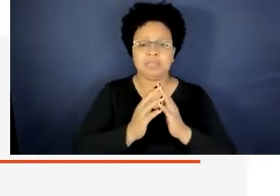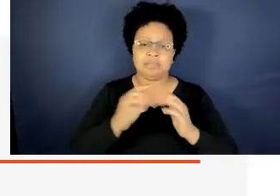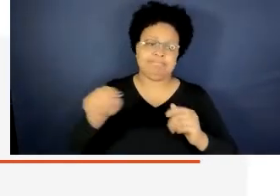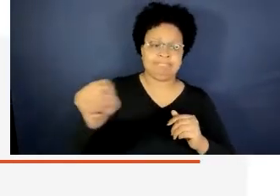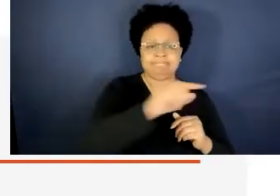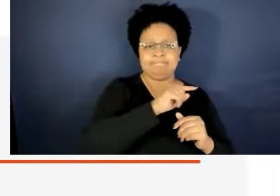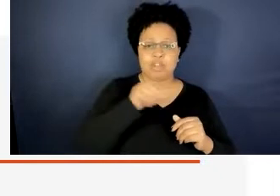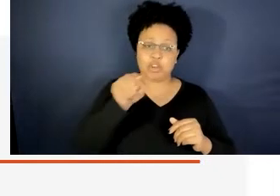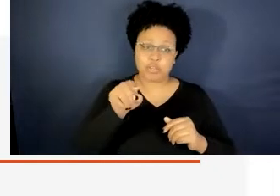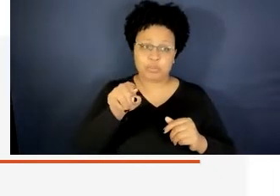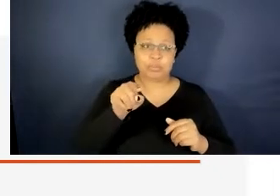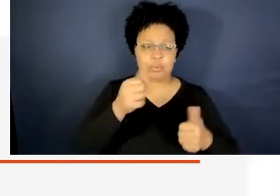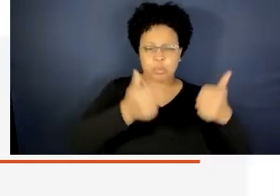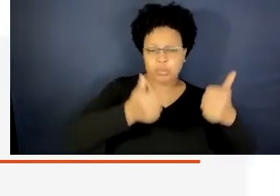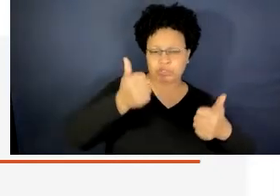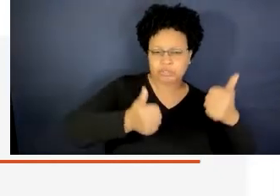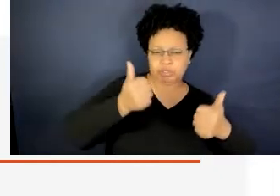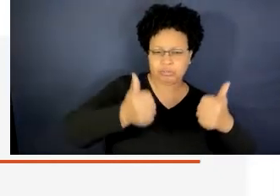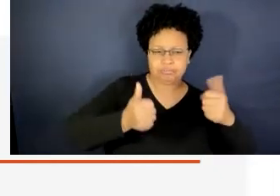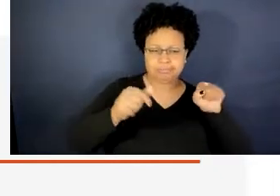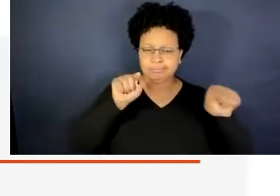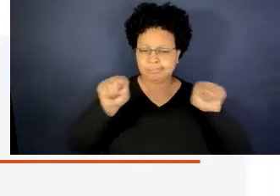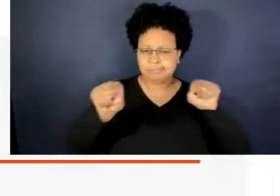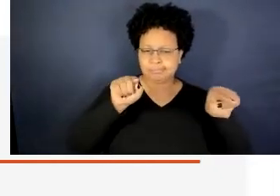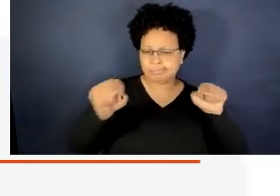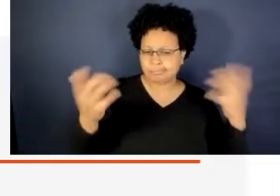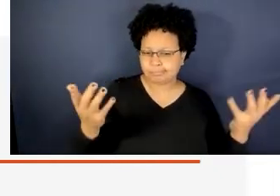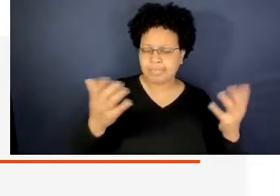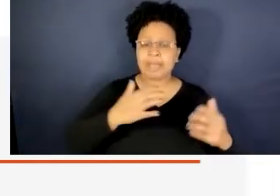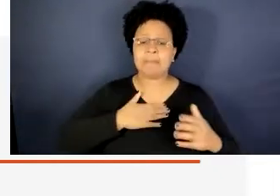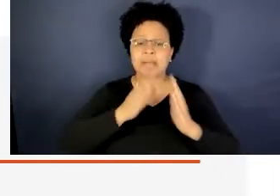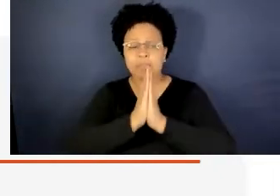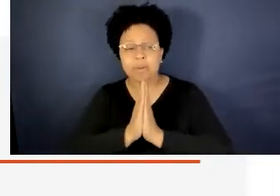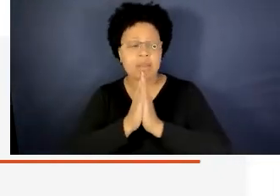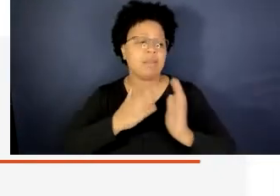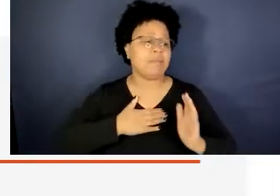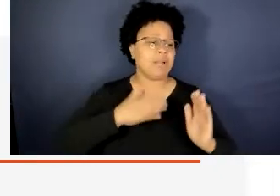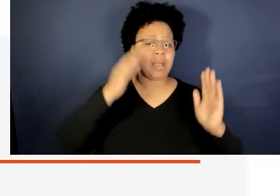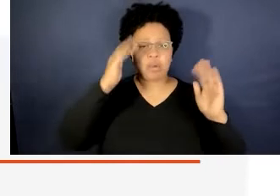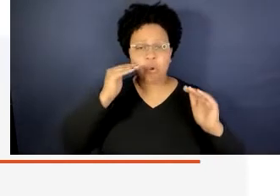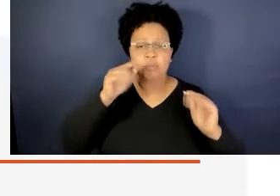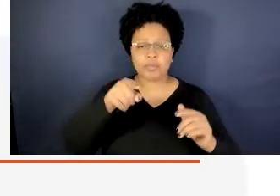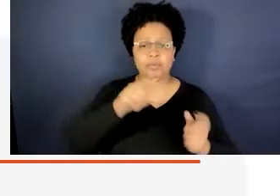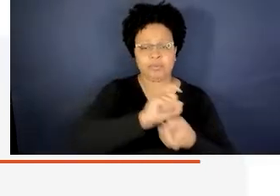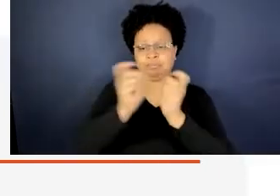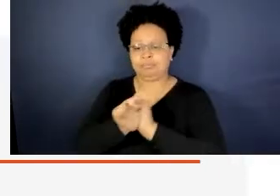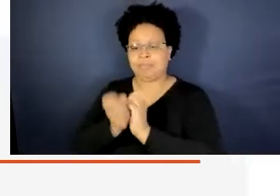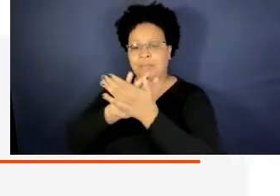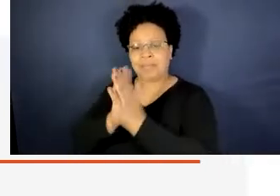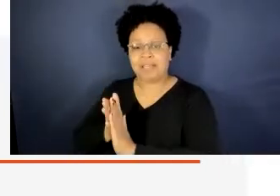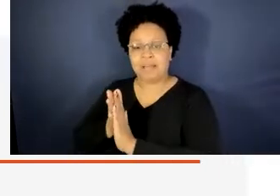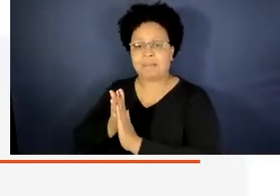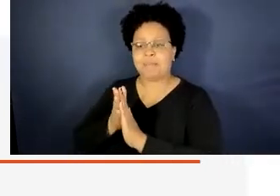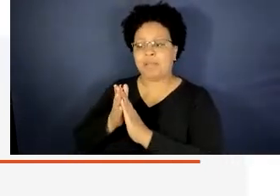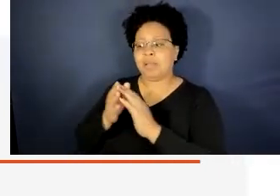are you a thermometer or are you a thermostat? And it is my prayer, my hope, that you become thermostats to change